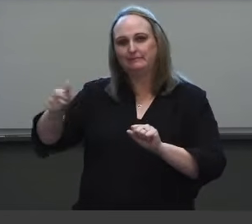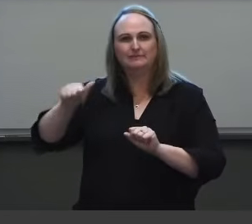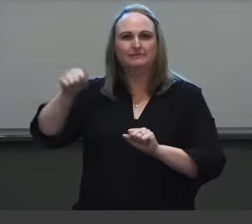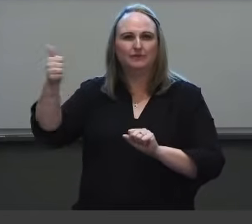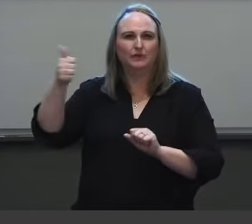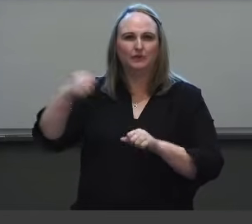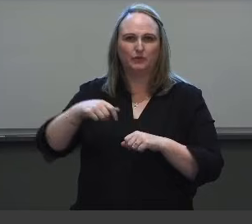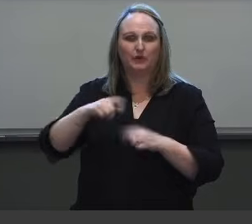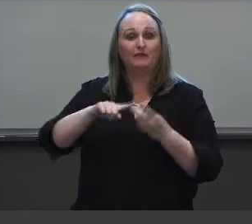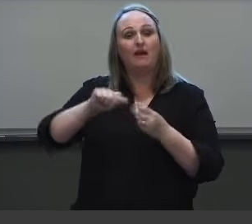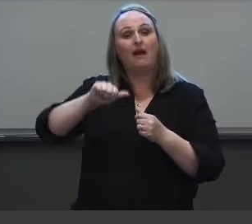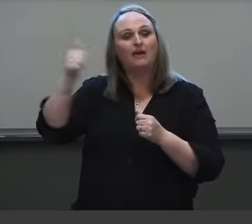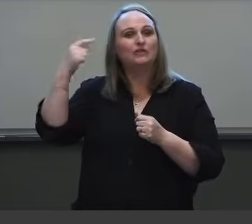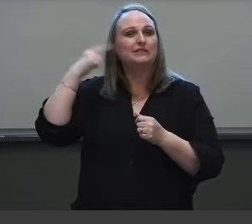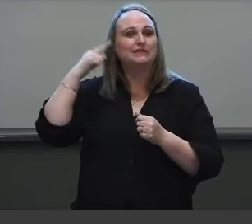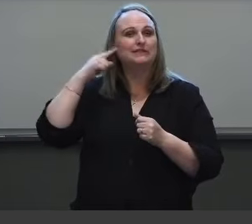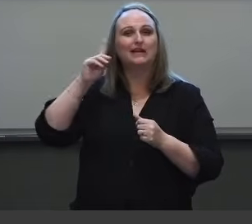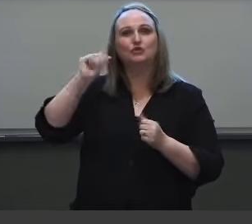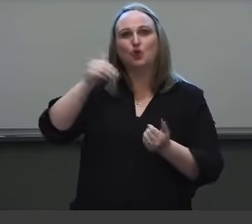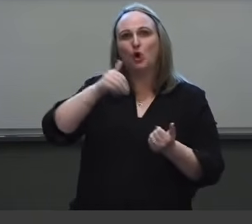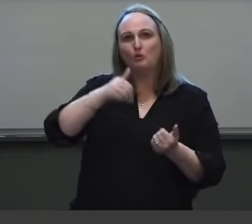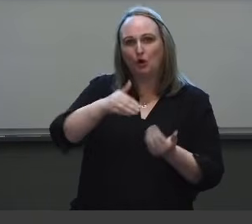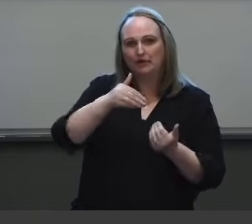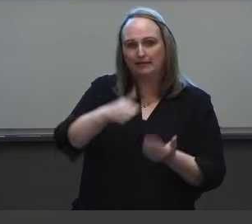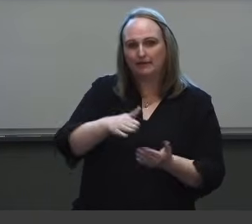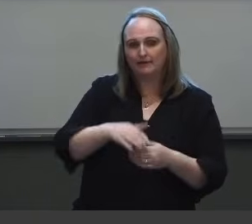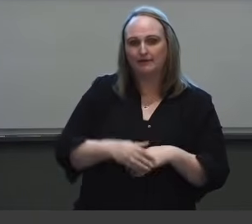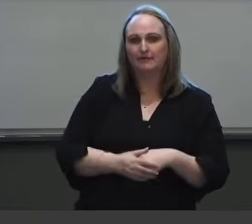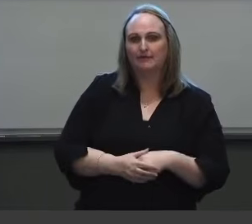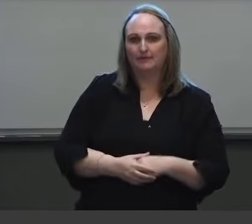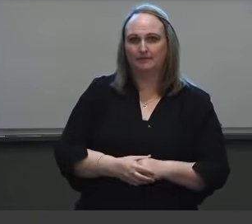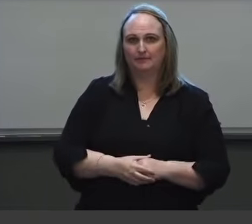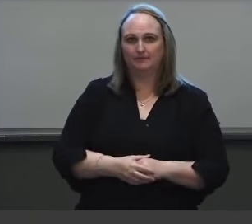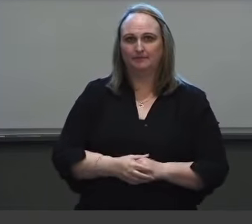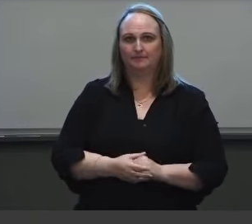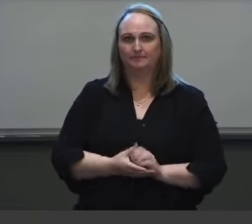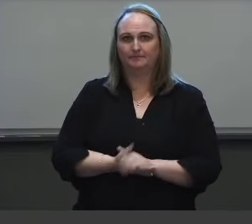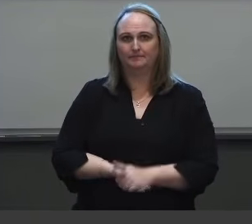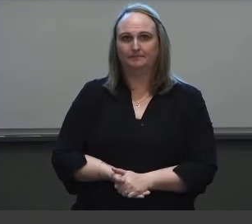sound, a dog barking sound, to see how it works.